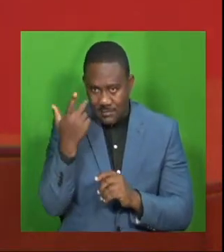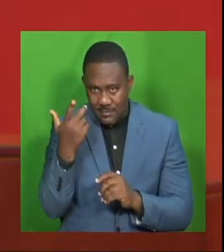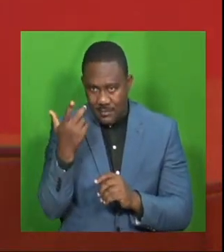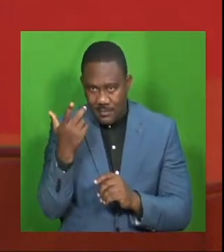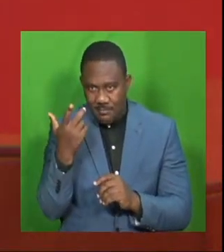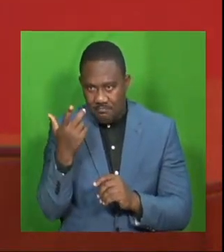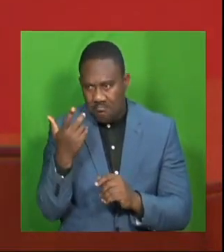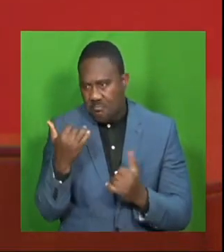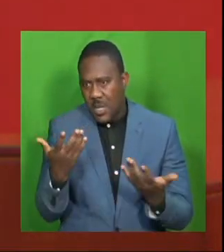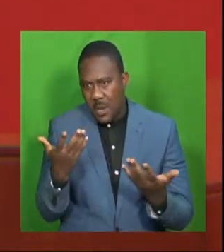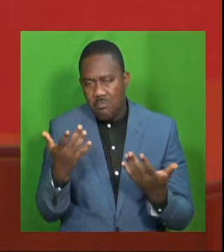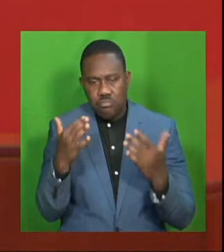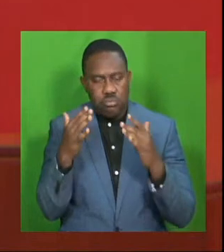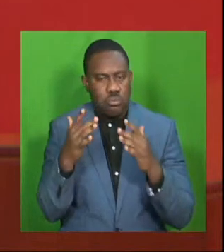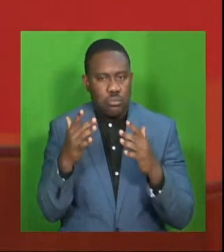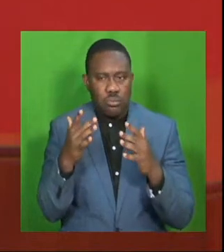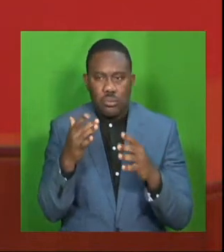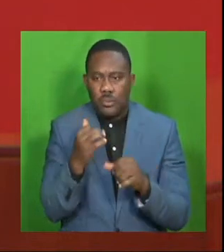curtains down.